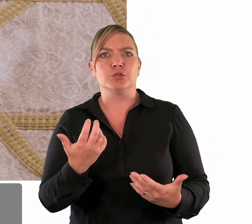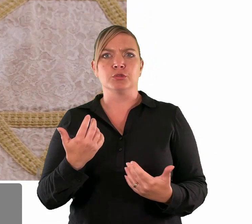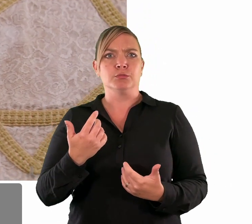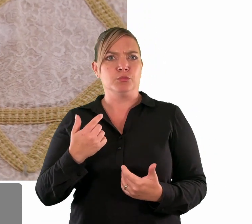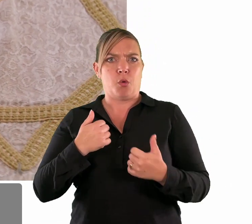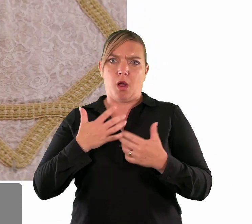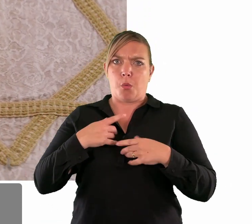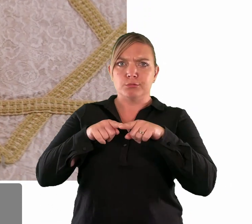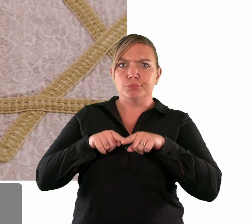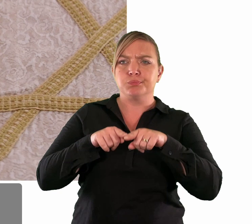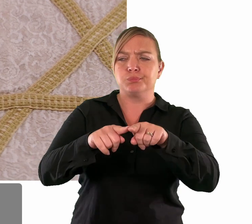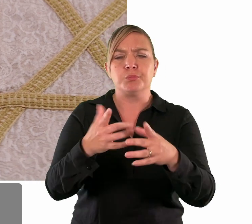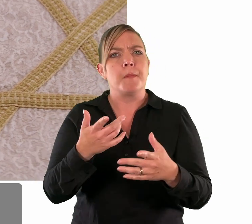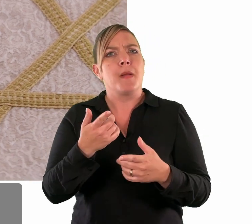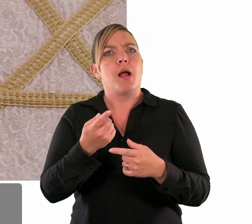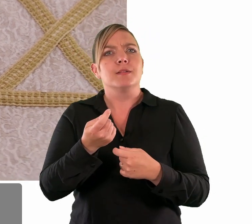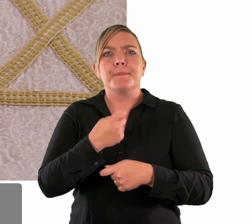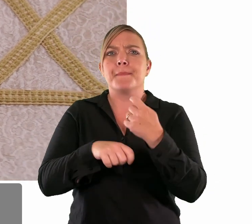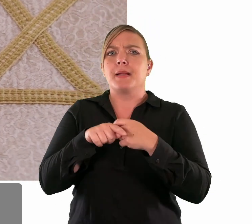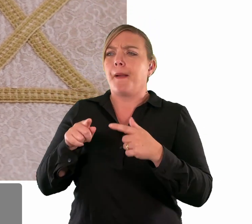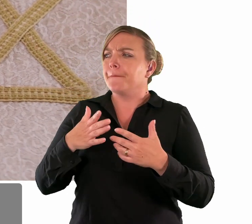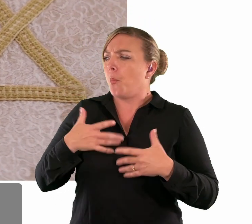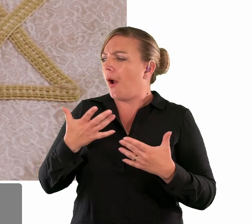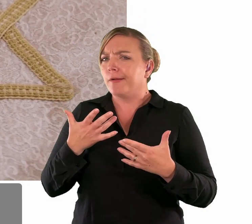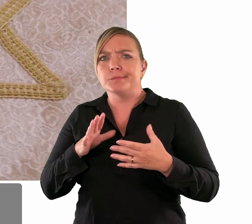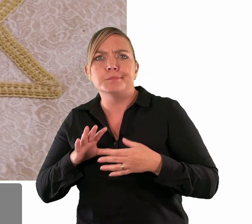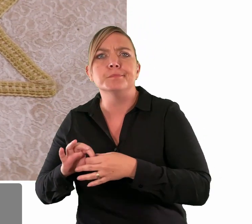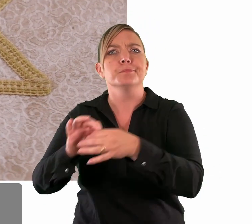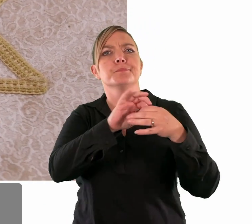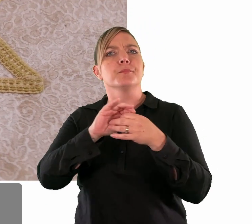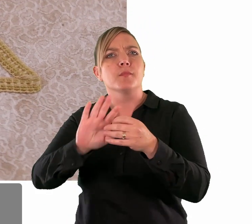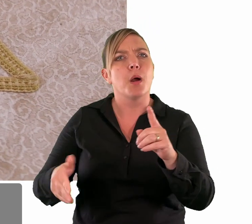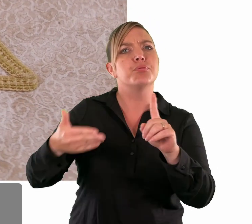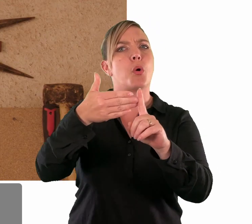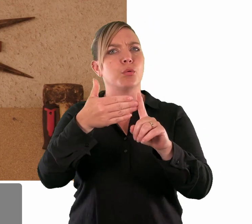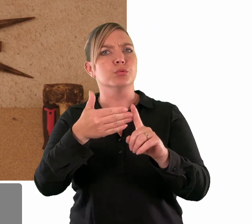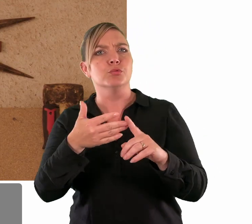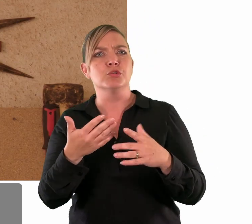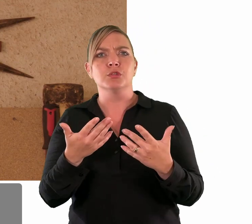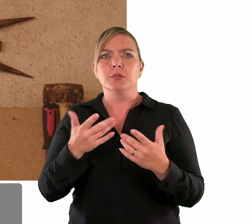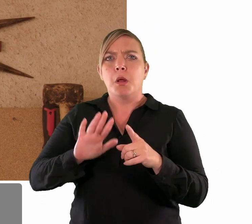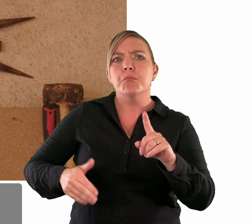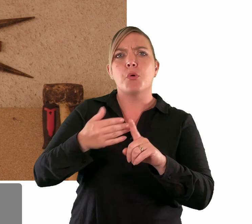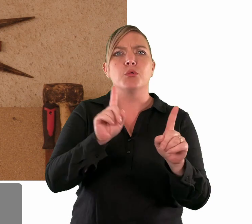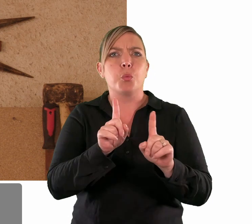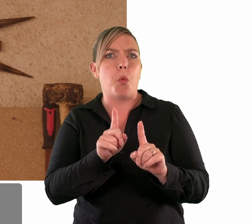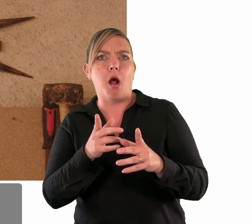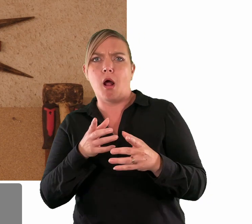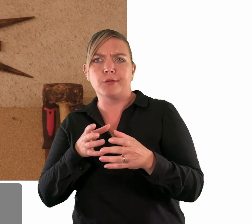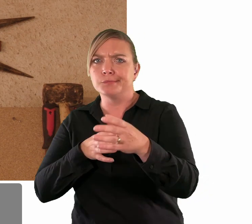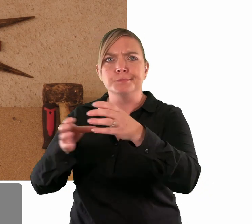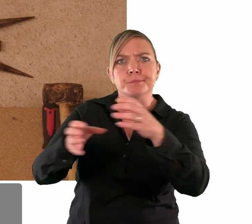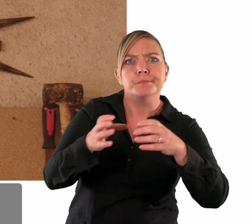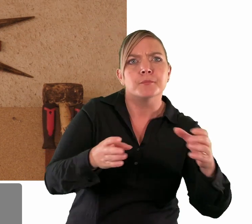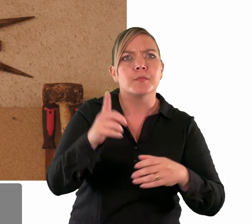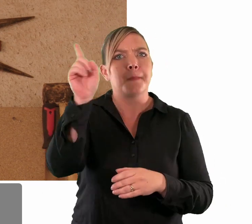shouldn't. But it also, as I said earlier, it's a unifying approach. It's an approach that's combining